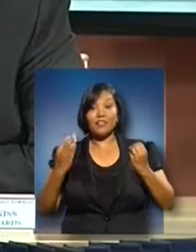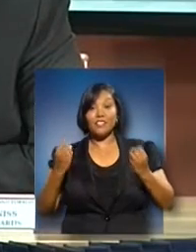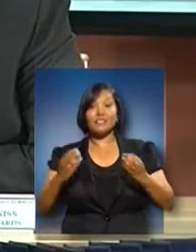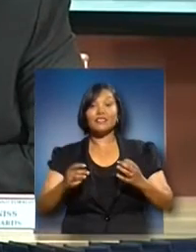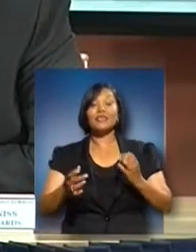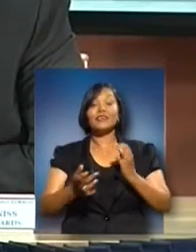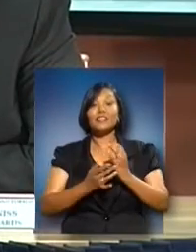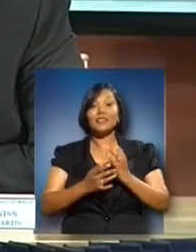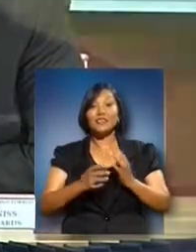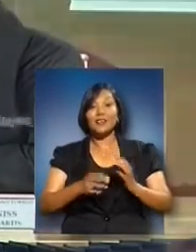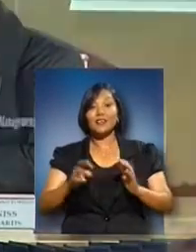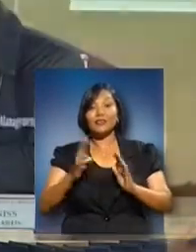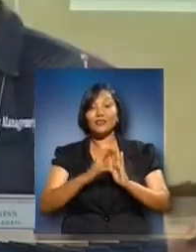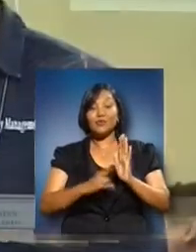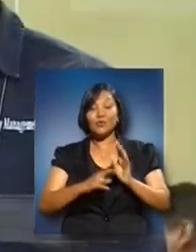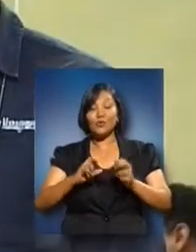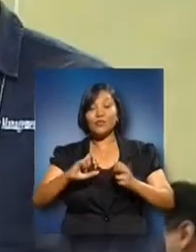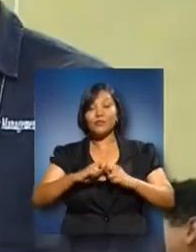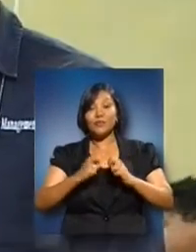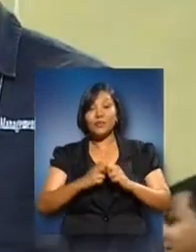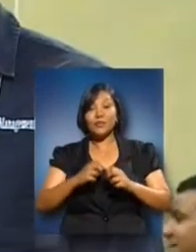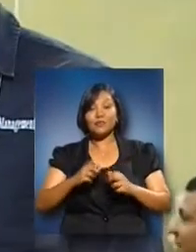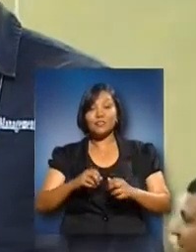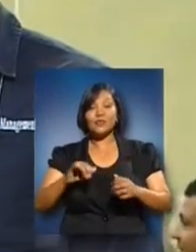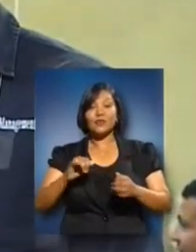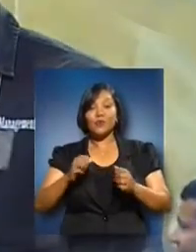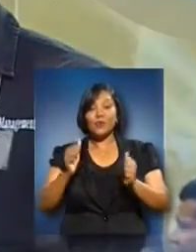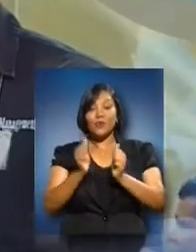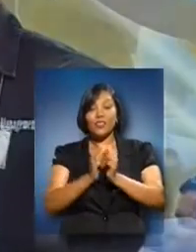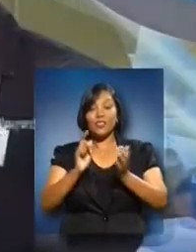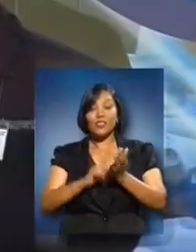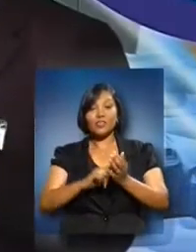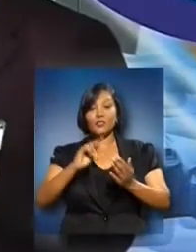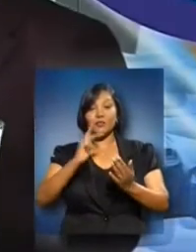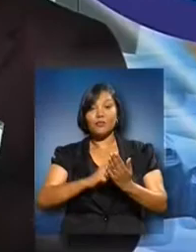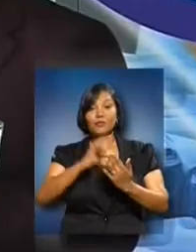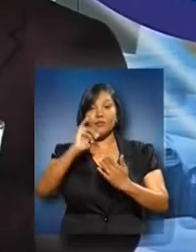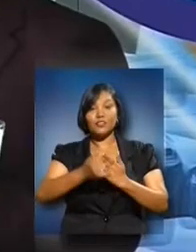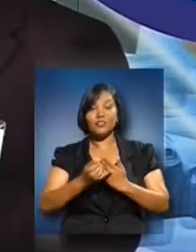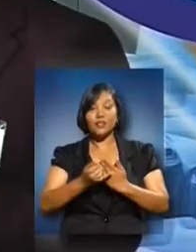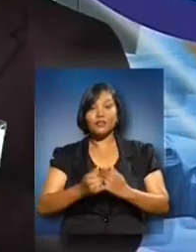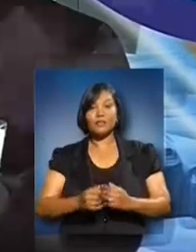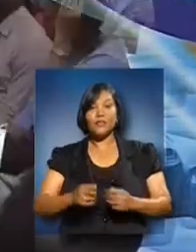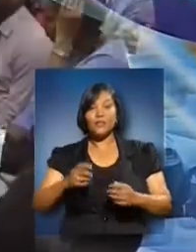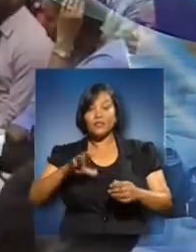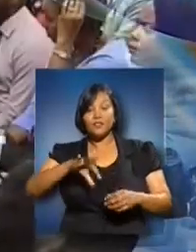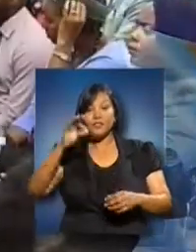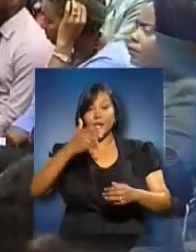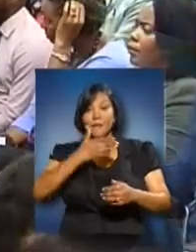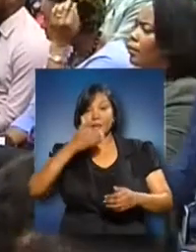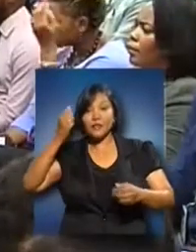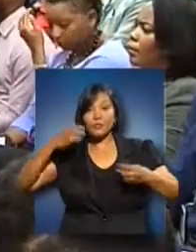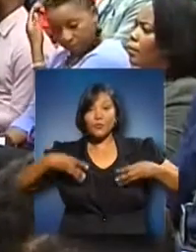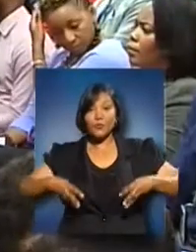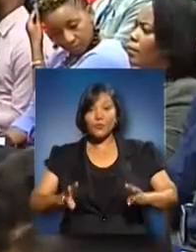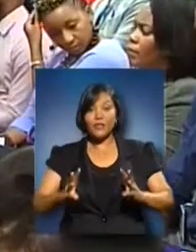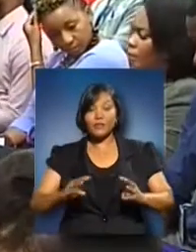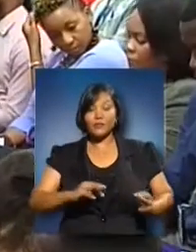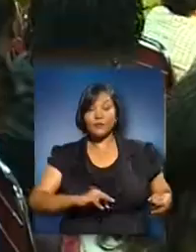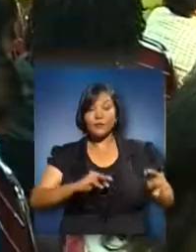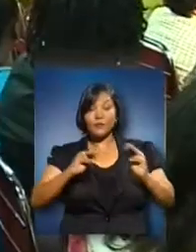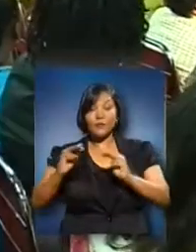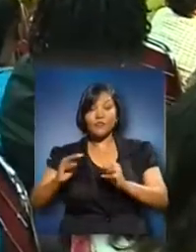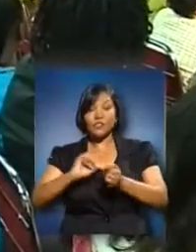with a project of this scale. To determine and propose the most efficient approach for the implementation,